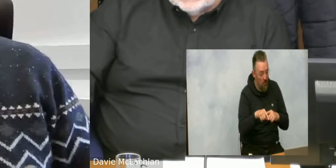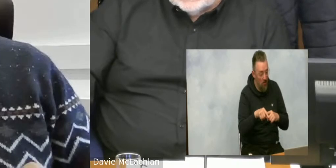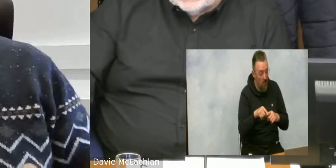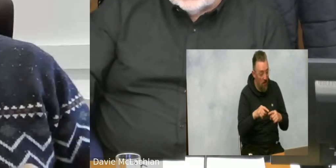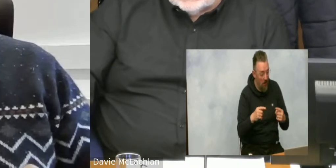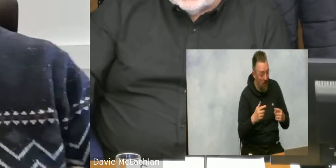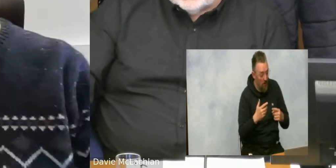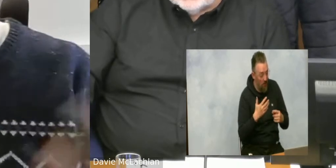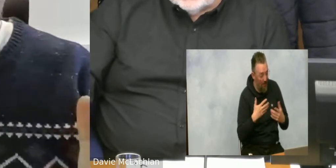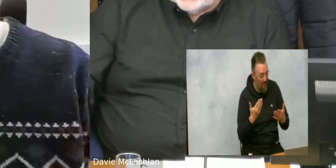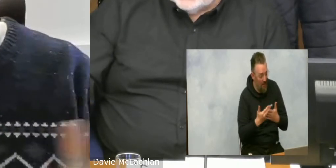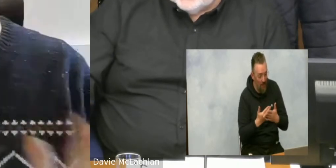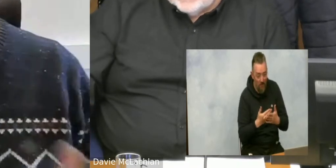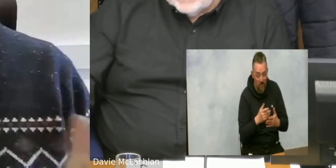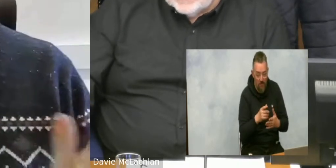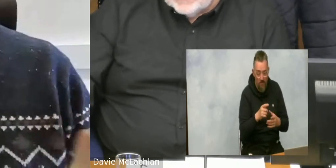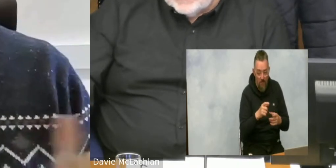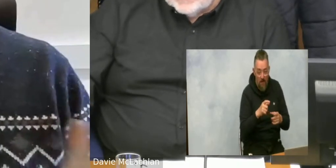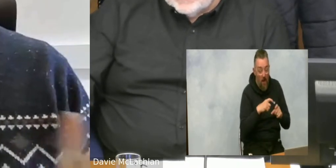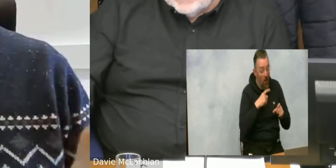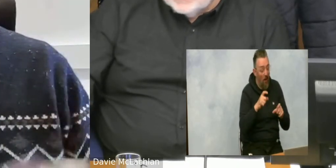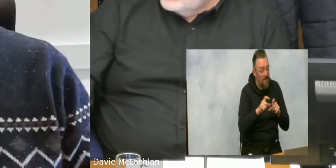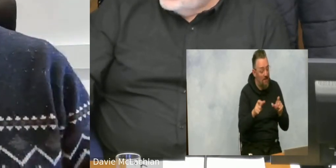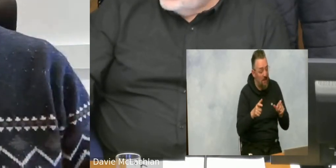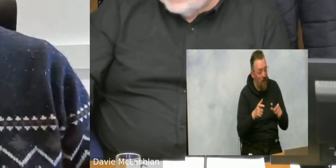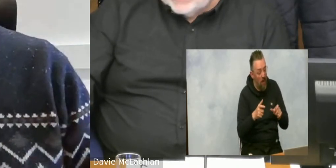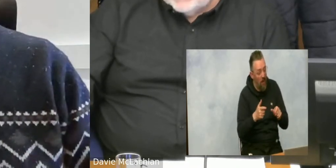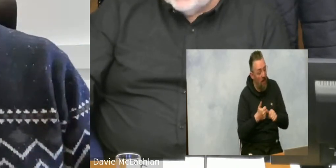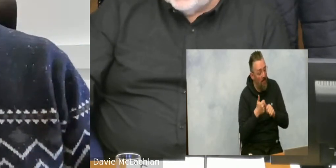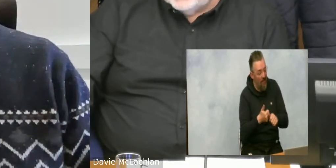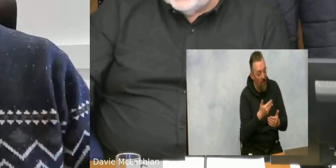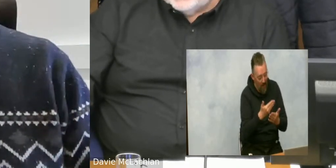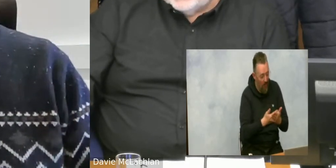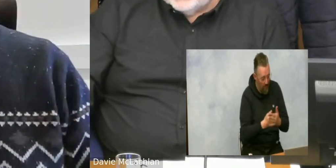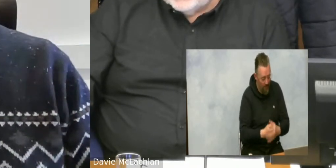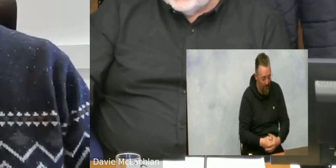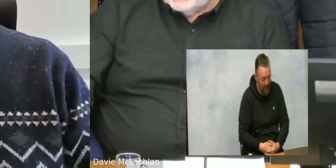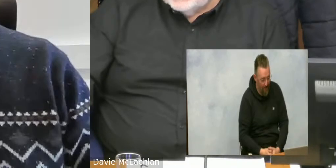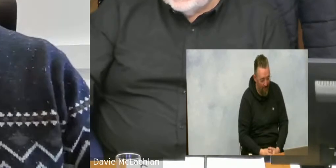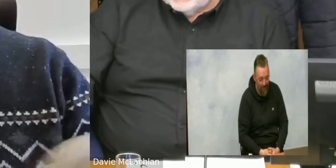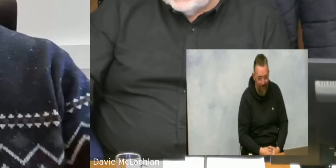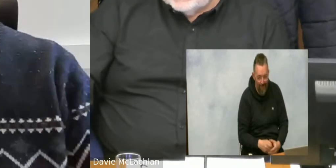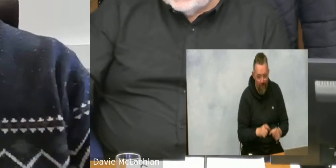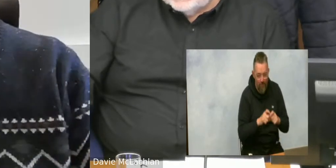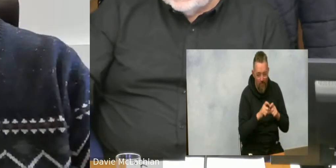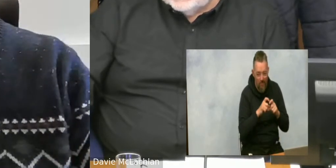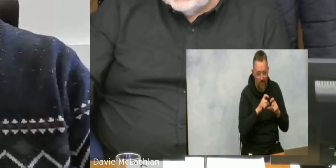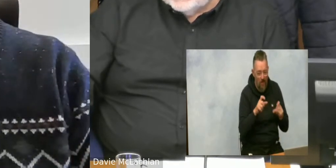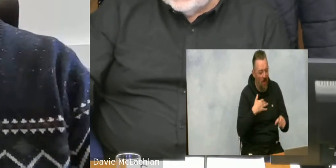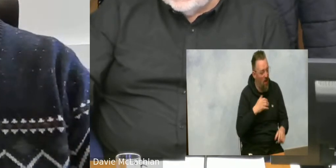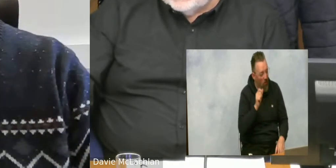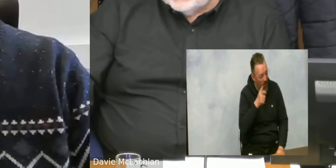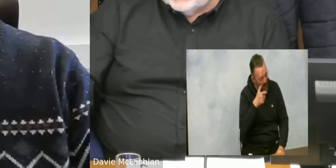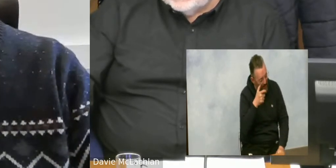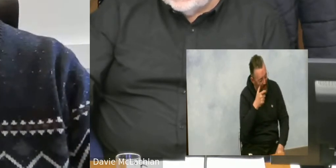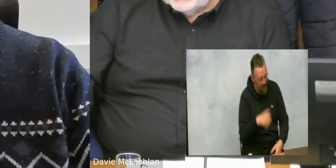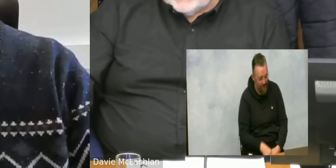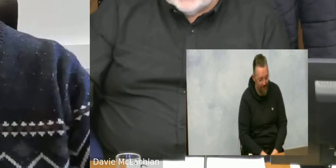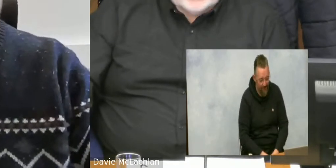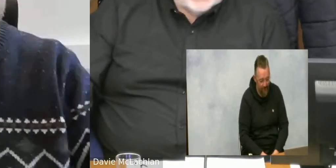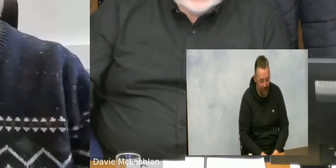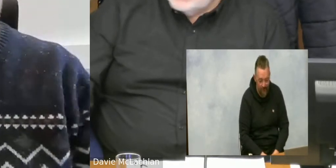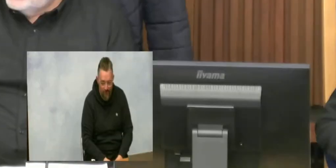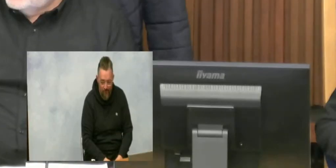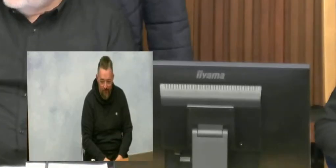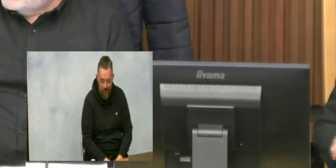demand. Thanks. I'm still in favour of the paper. Just I'll keep an eye on it. Really, thanks. Thanks,